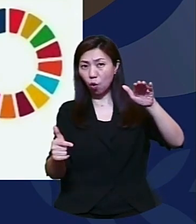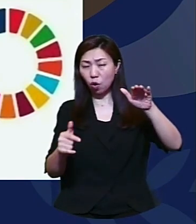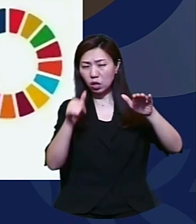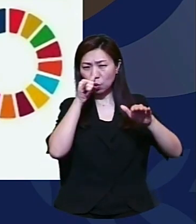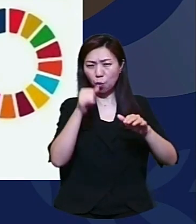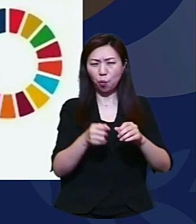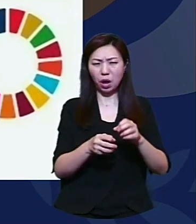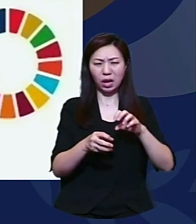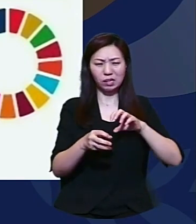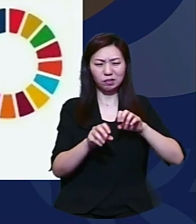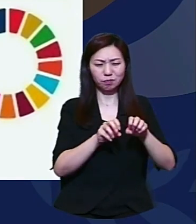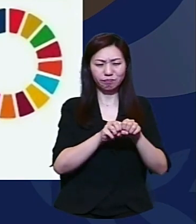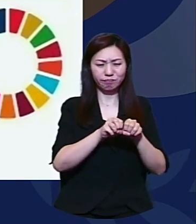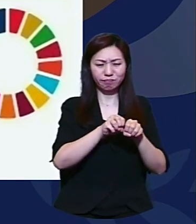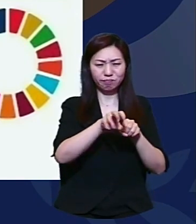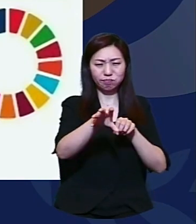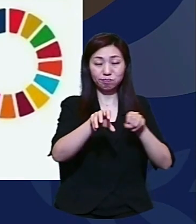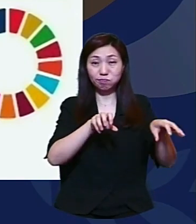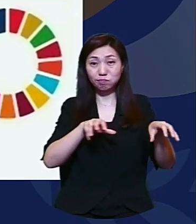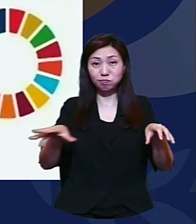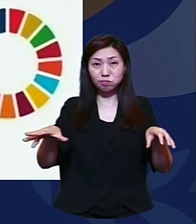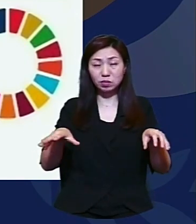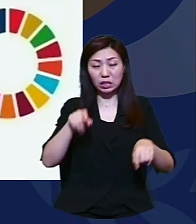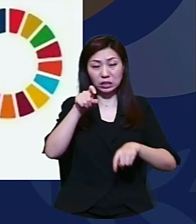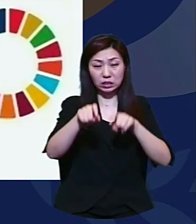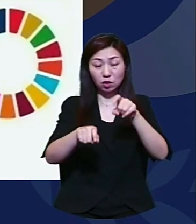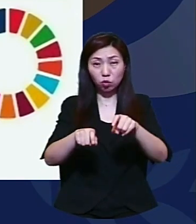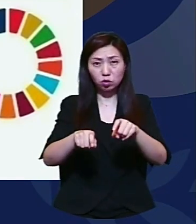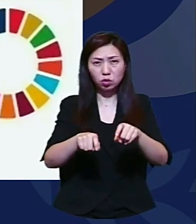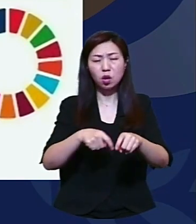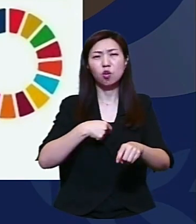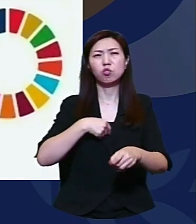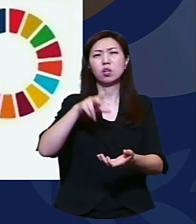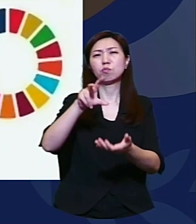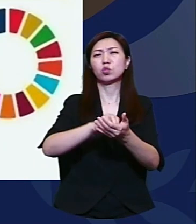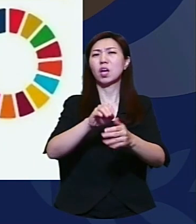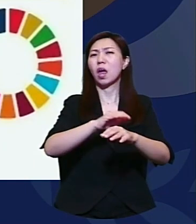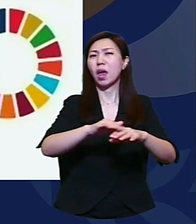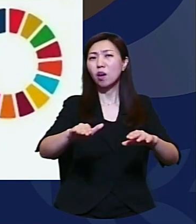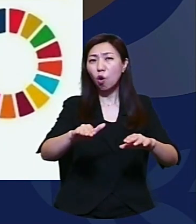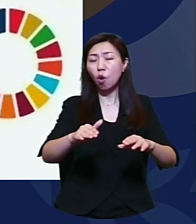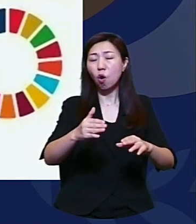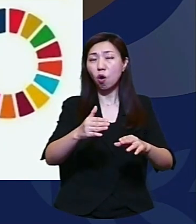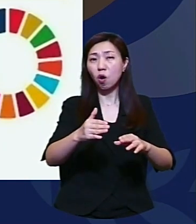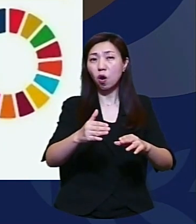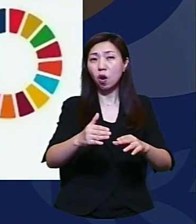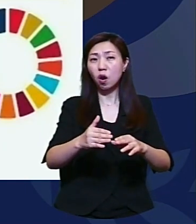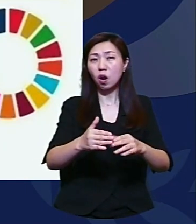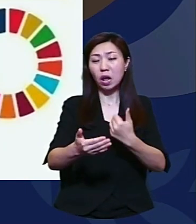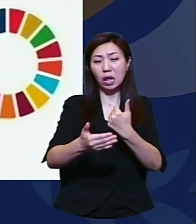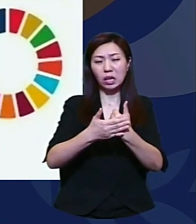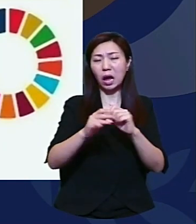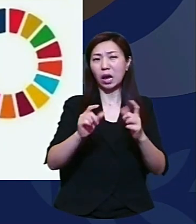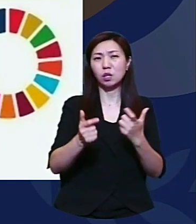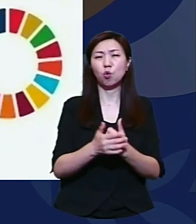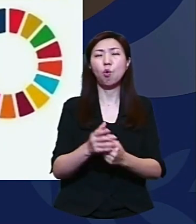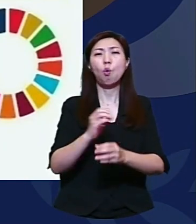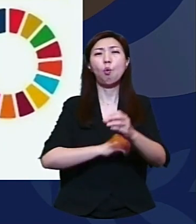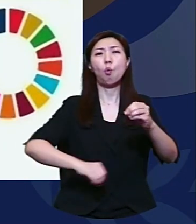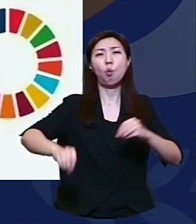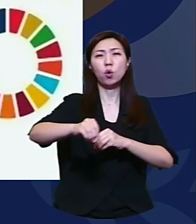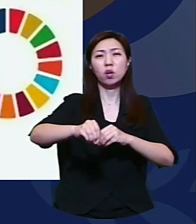just costly, they also fail to leverage the truly transformational effect of new technologies. I was just